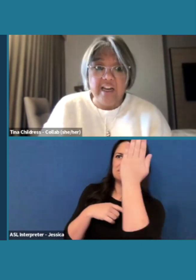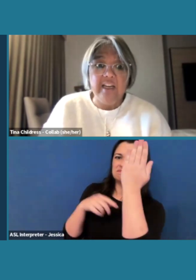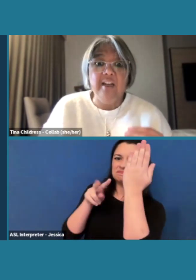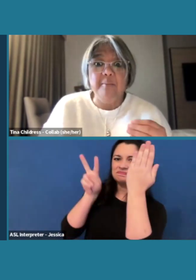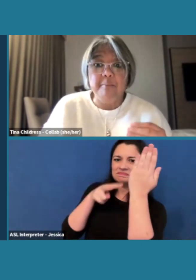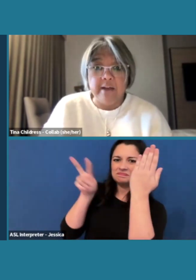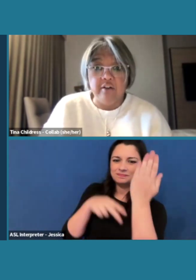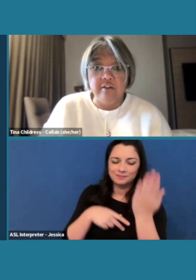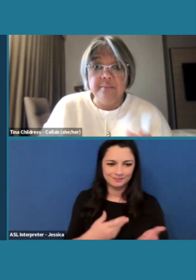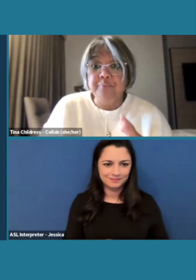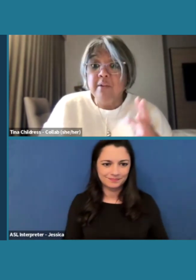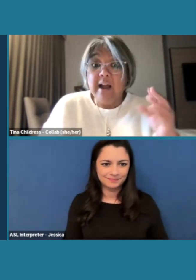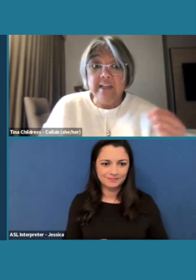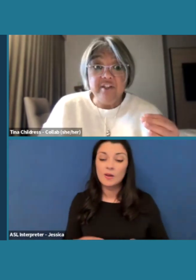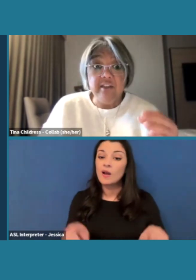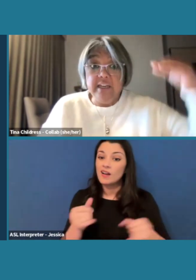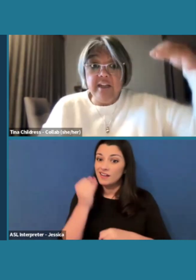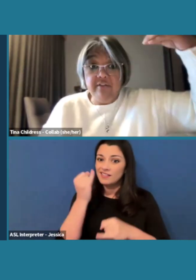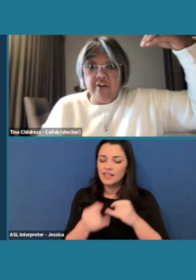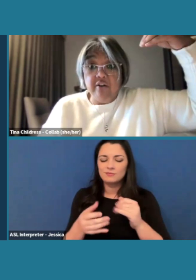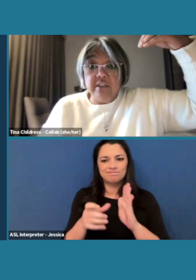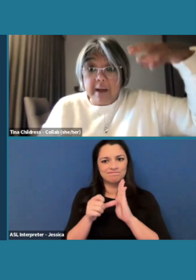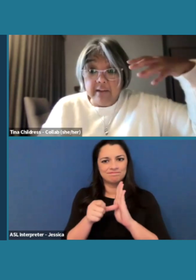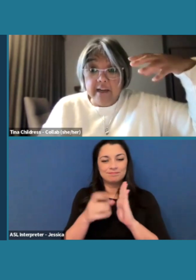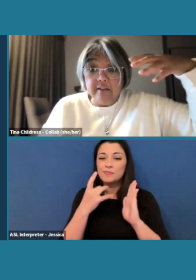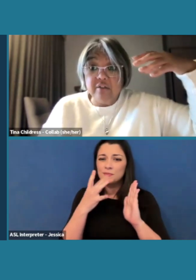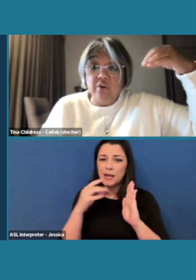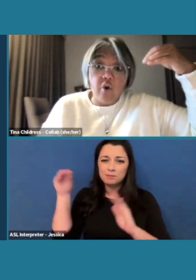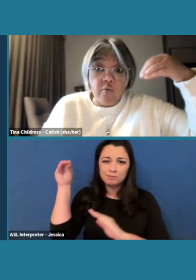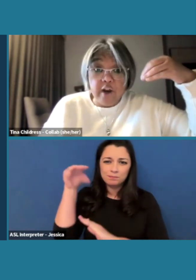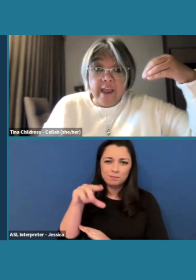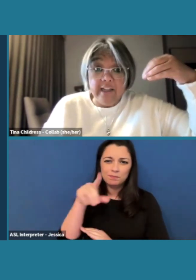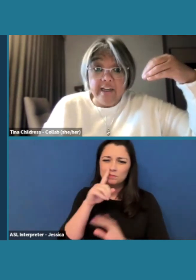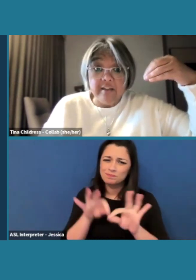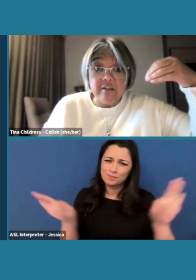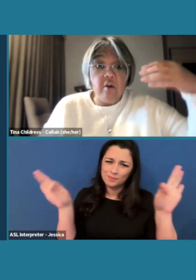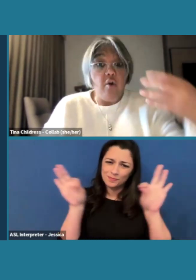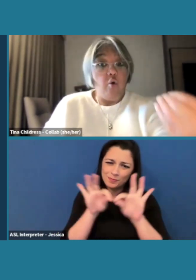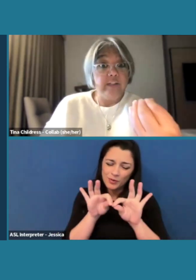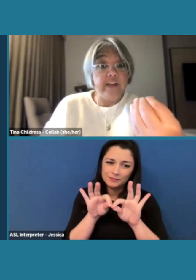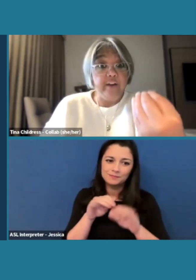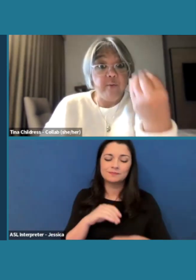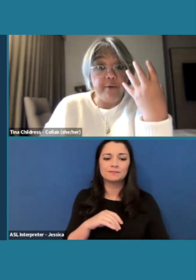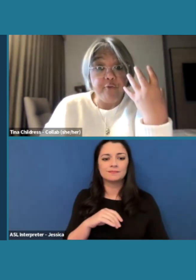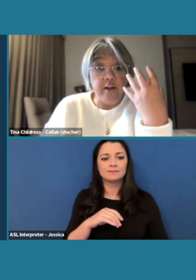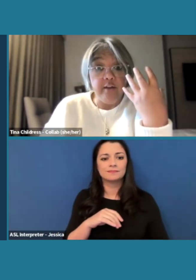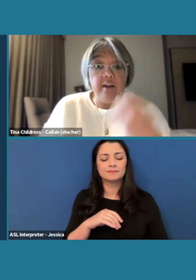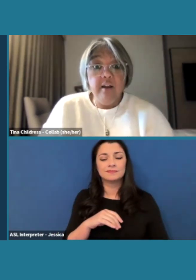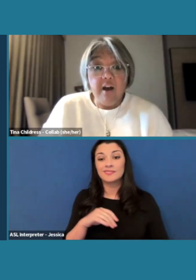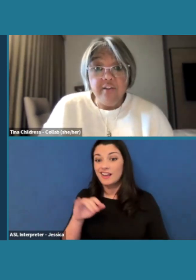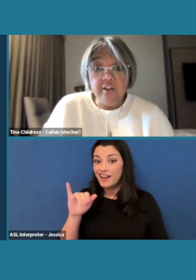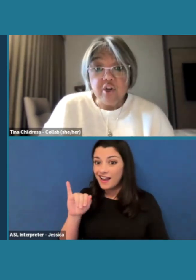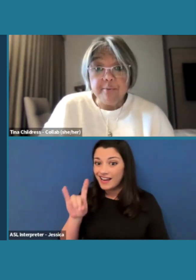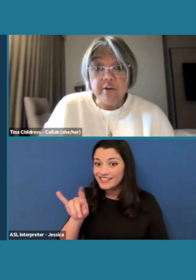that lighting matters. Ideally, there's spotlights or overhead lights or lighting from the